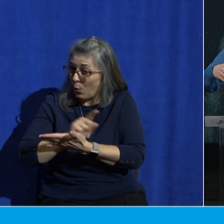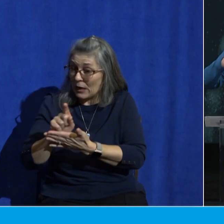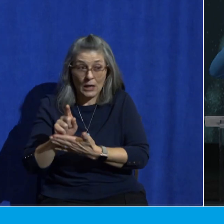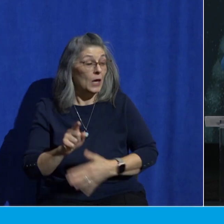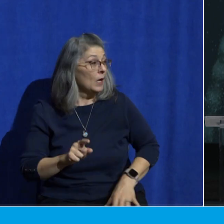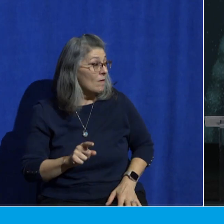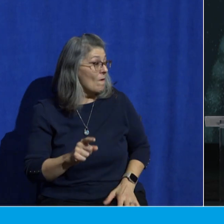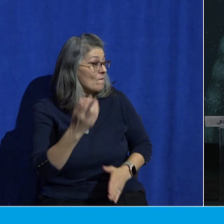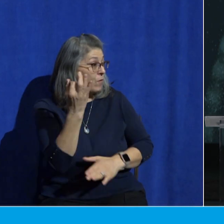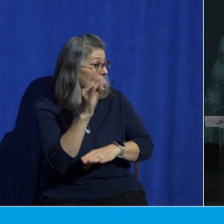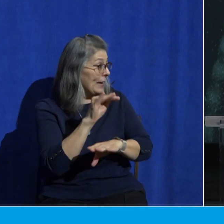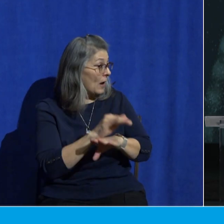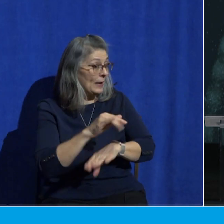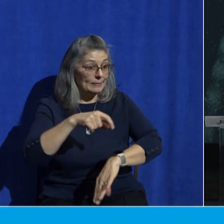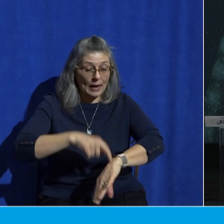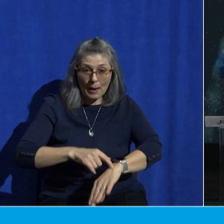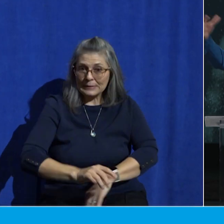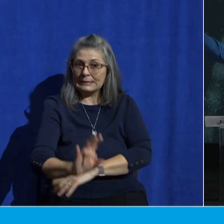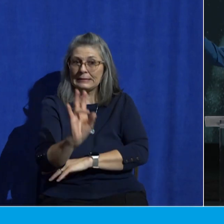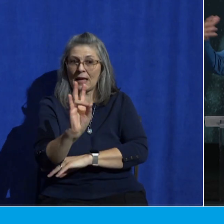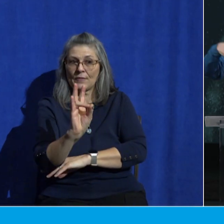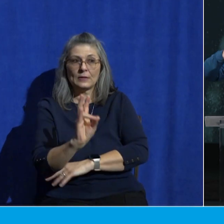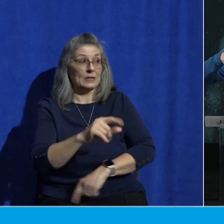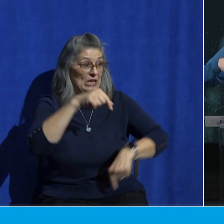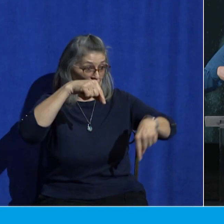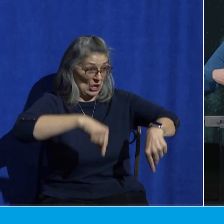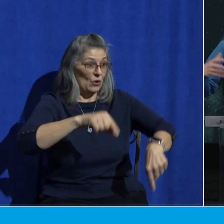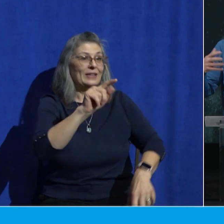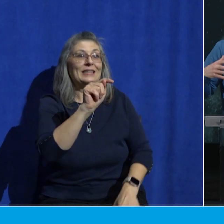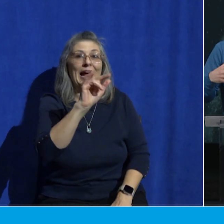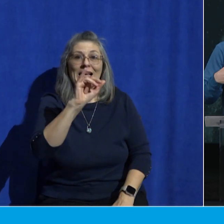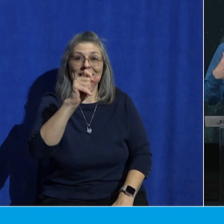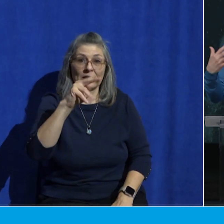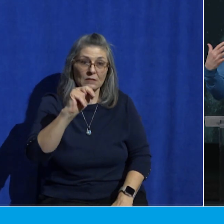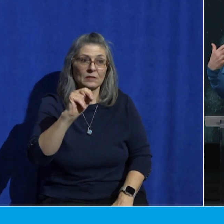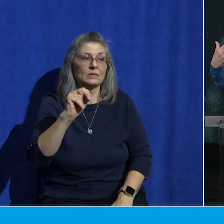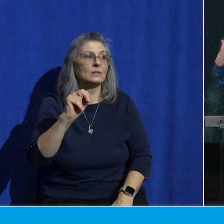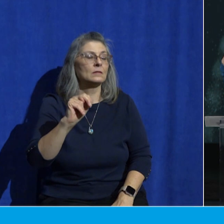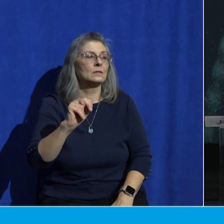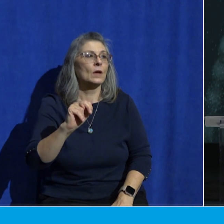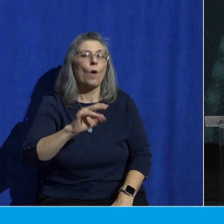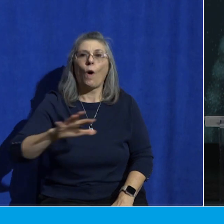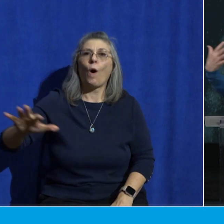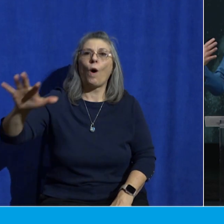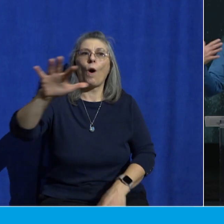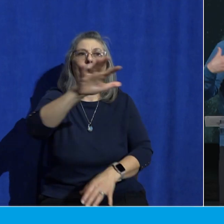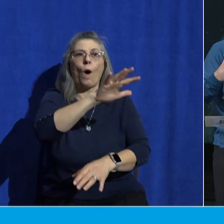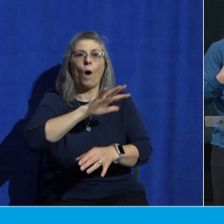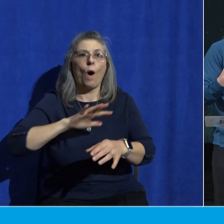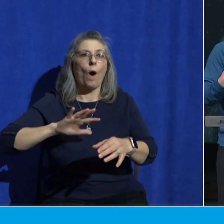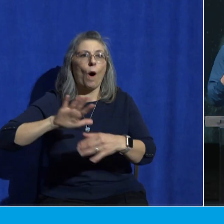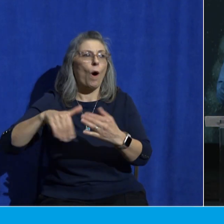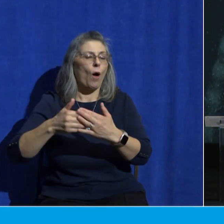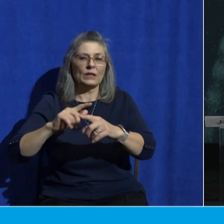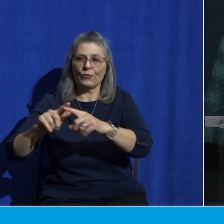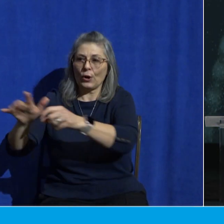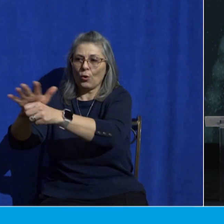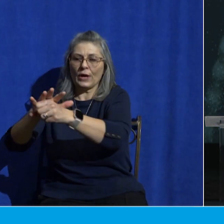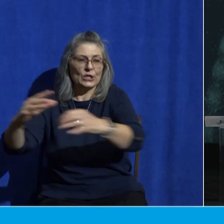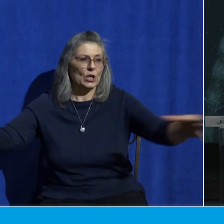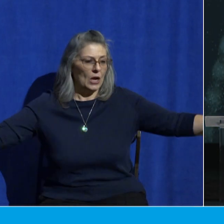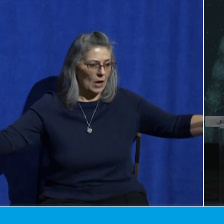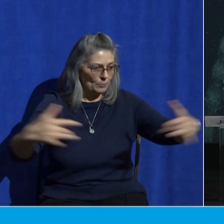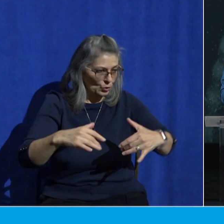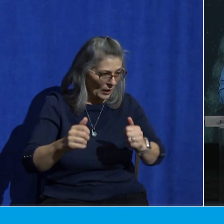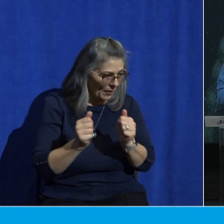night, 7 o'clock here at Tyson's from across all our locations. We're going to gather. We're going to kind of combine what we've been doing in our prayer gatherings